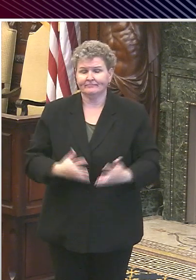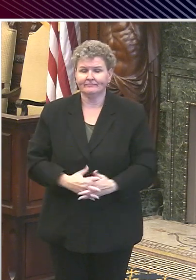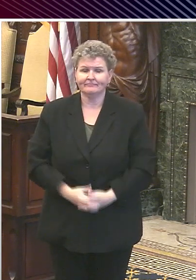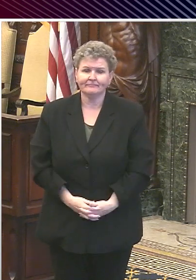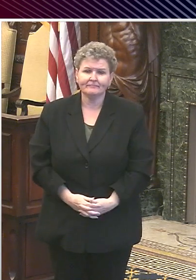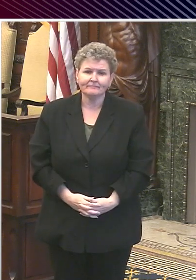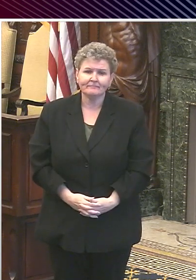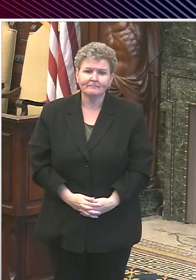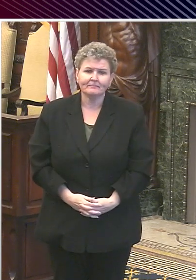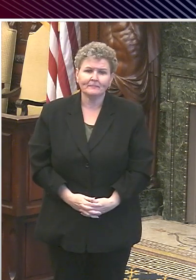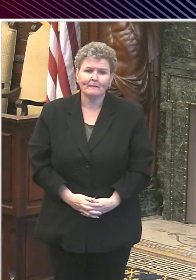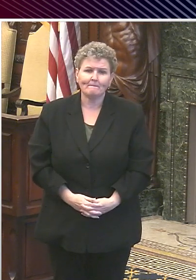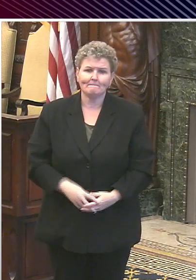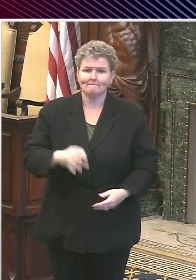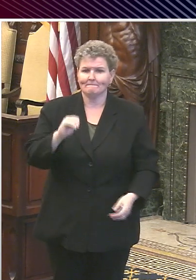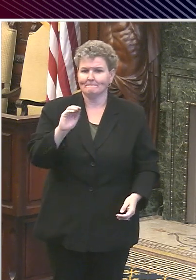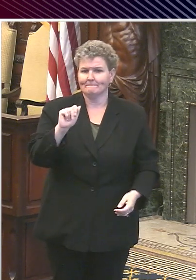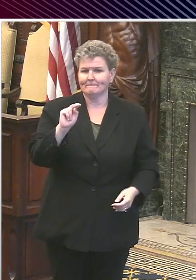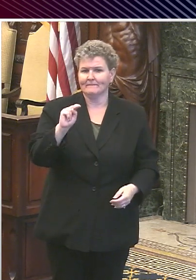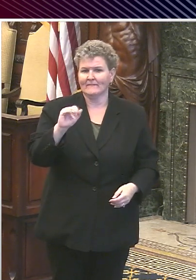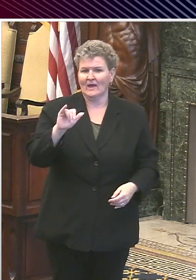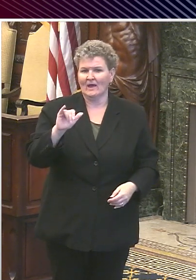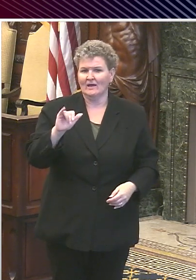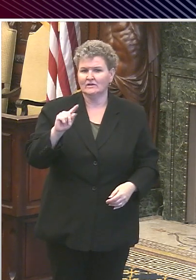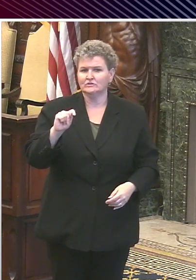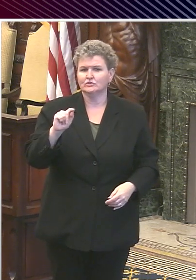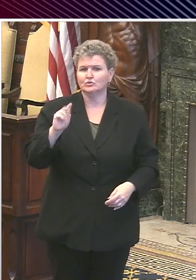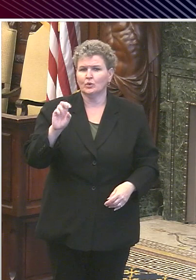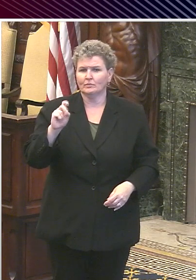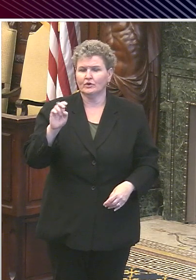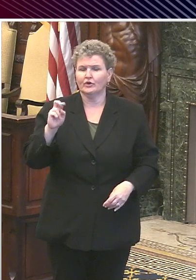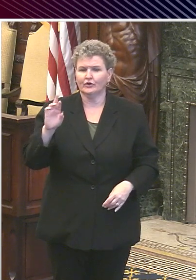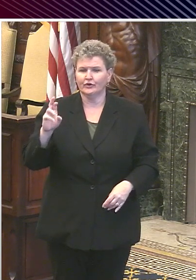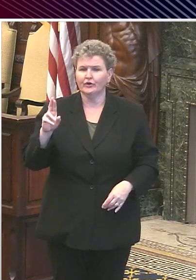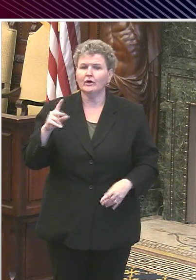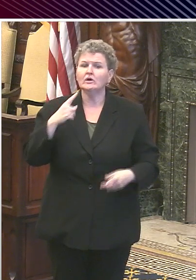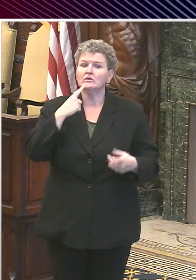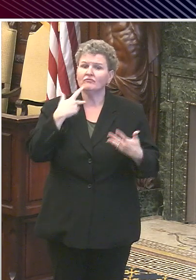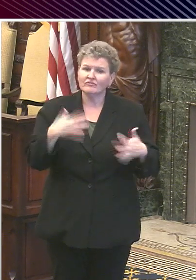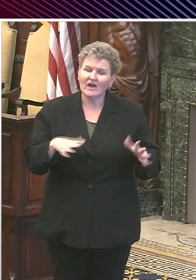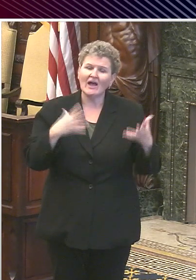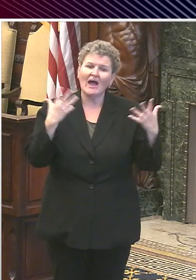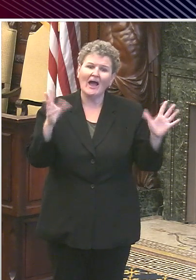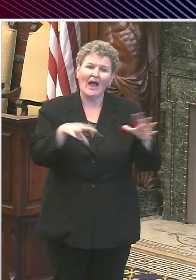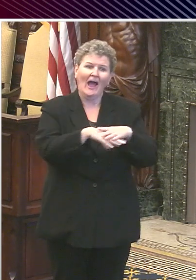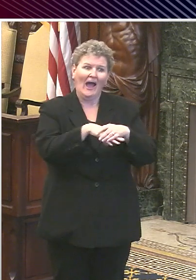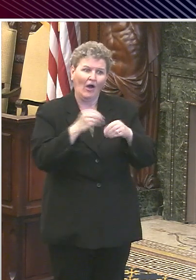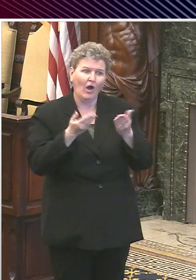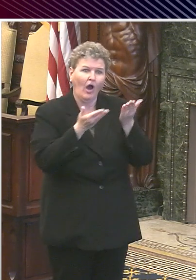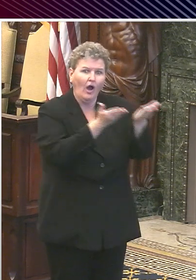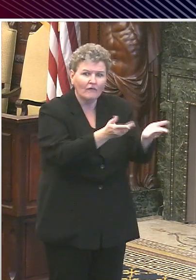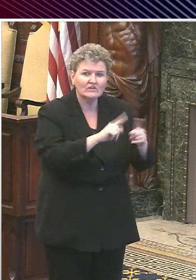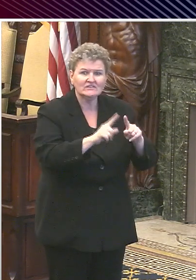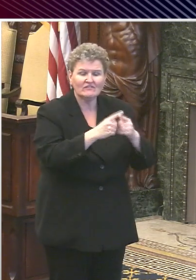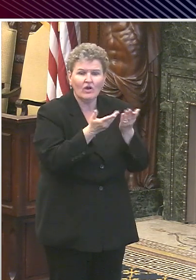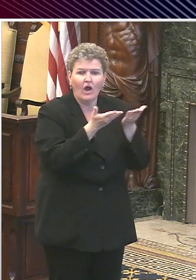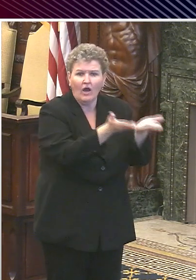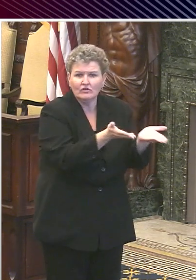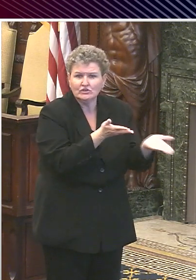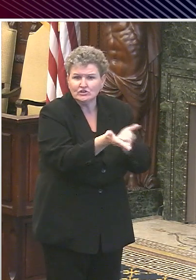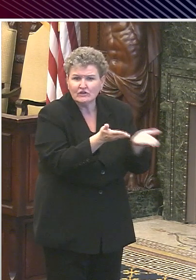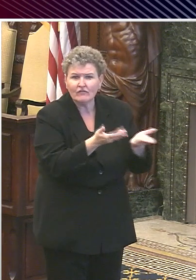just to add, I mean, we certainly want to be out there to be able to have folks take advantage of all of these services that Eva just described and